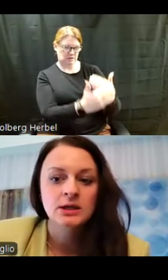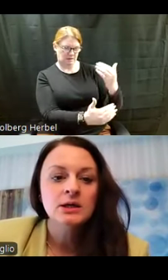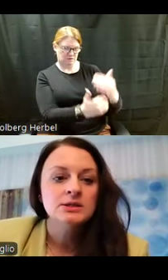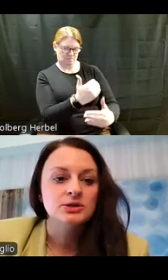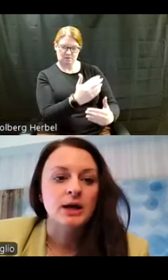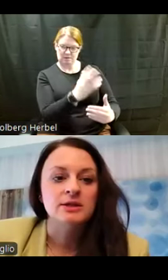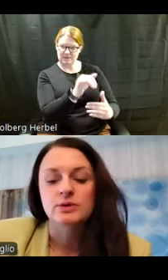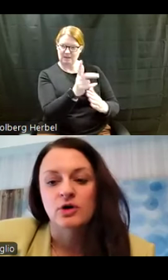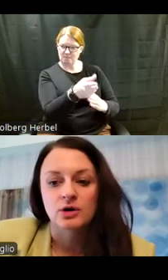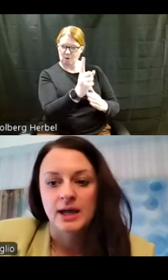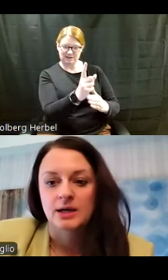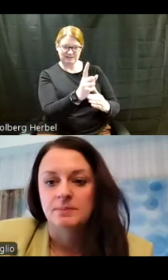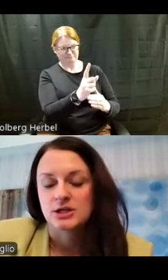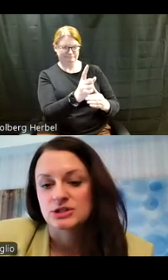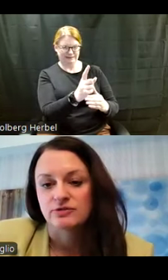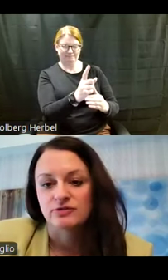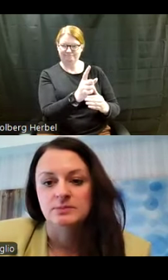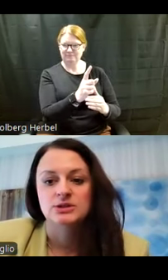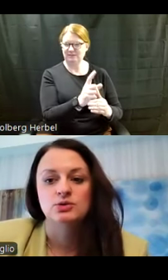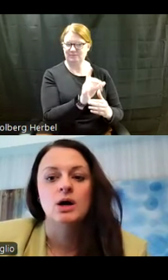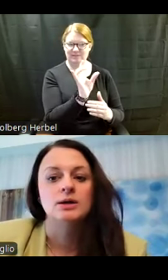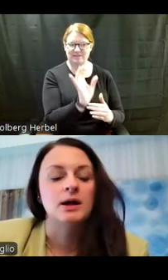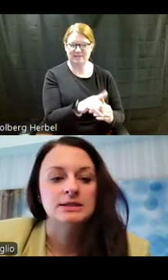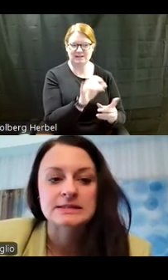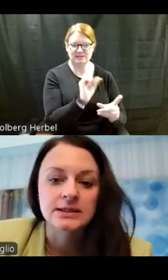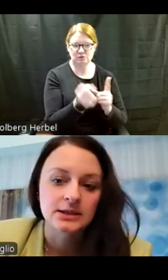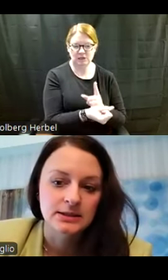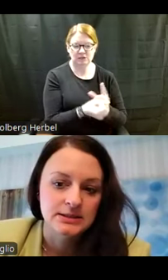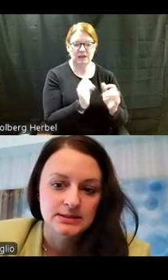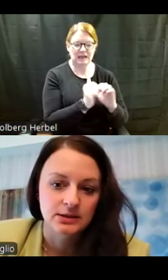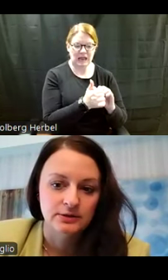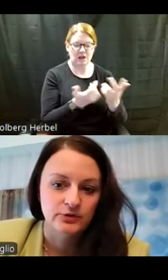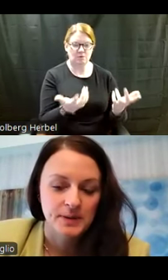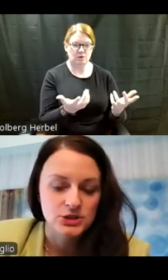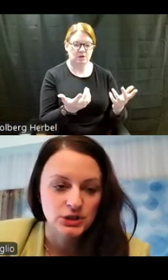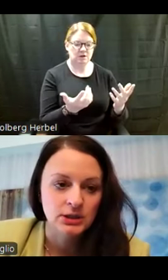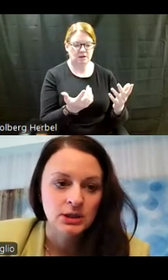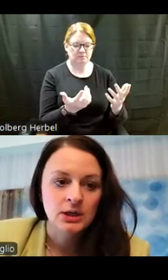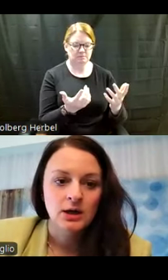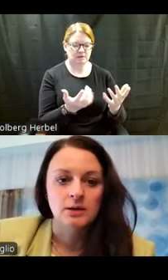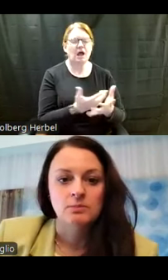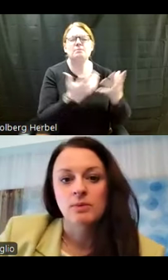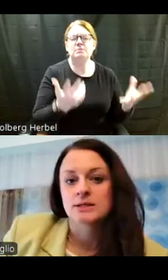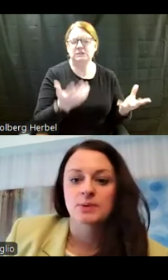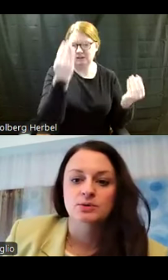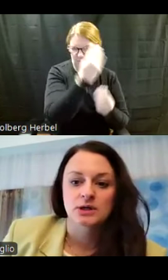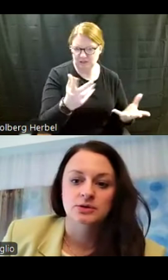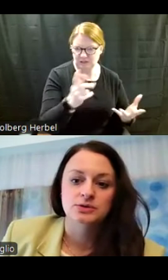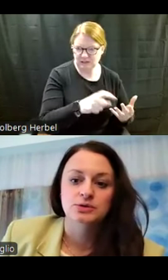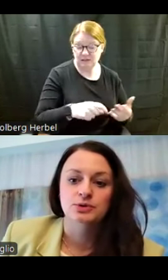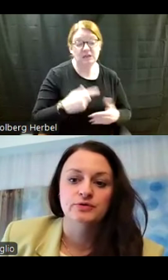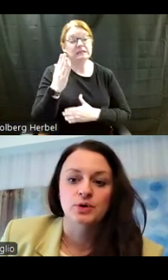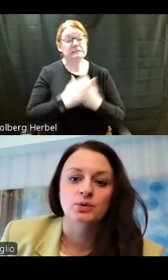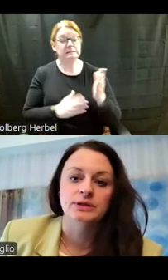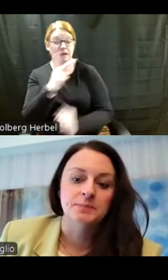moment. So I think we've all had patients and families who want exceedingly detailed information, as opposed to others